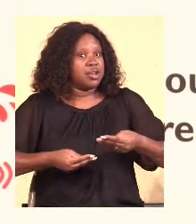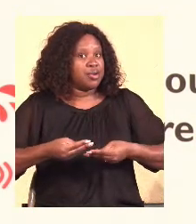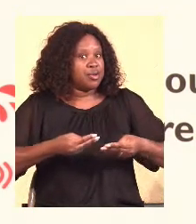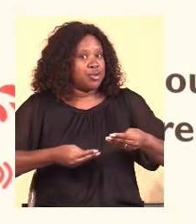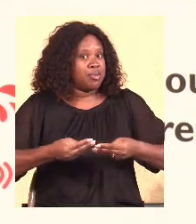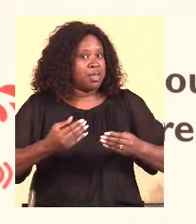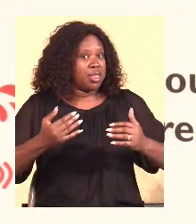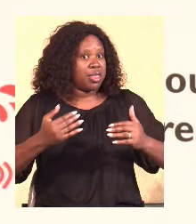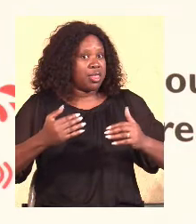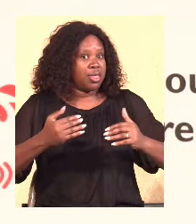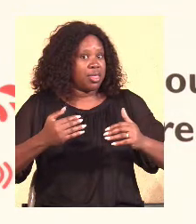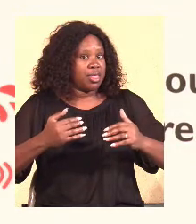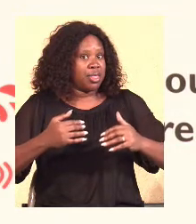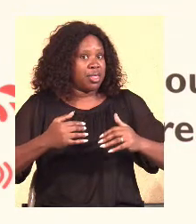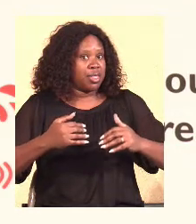meltdown of,